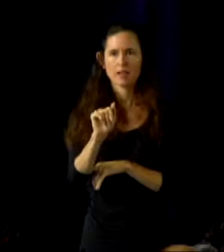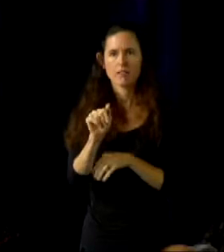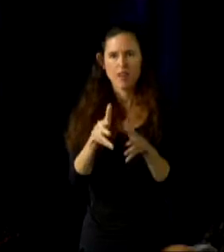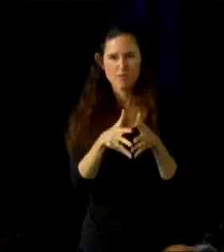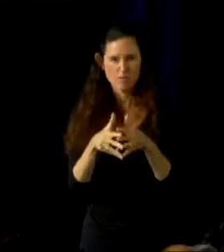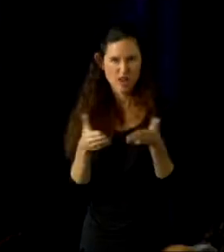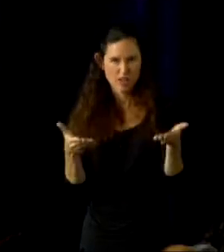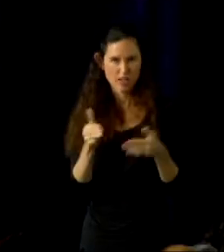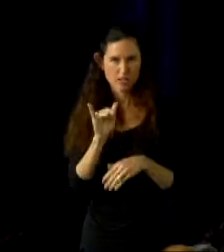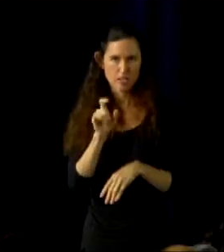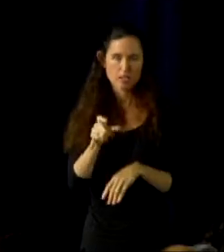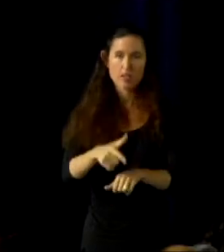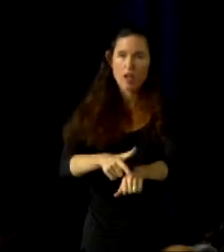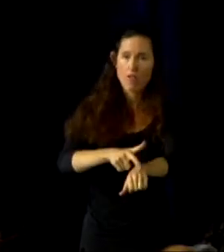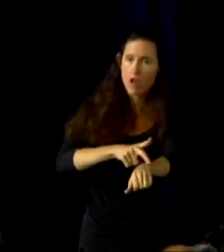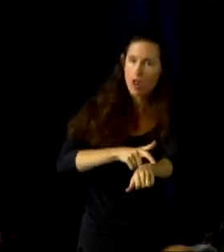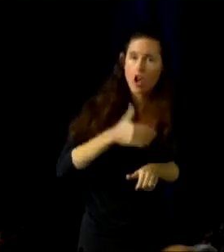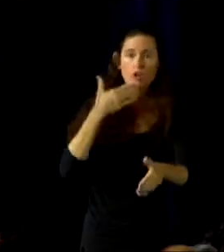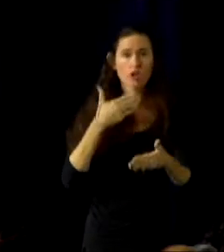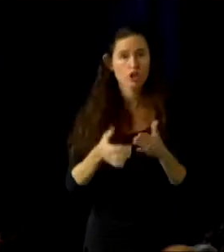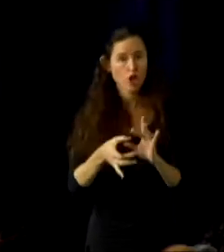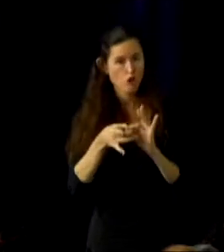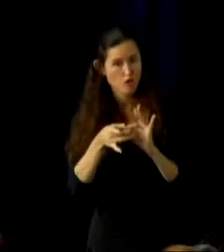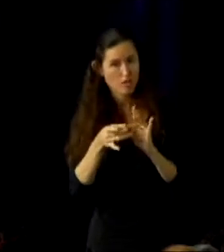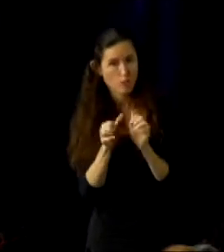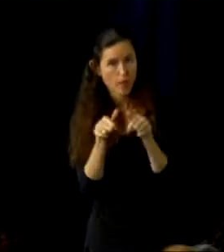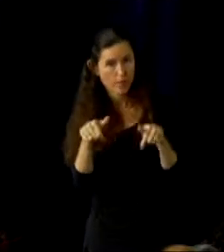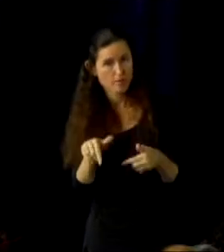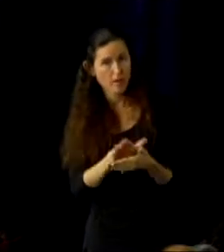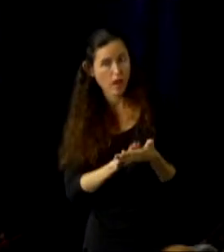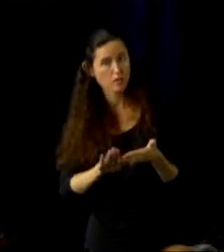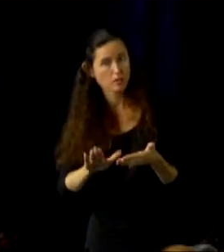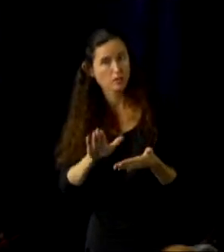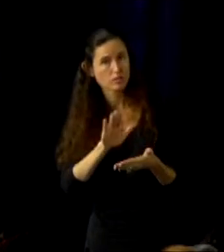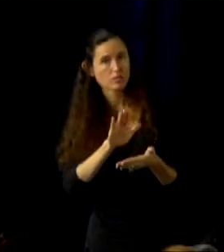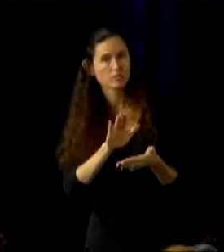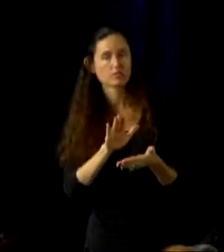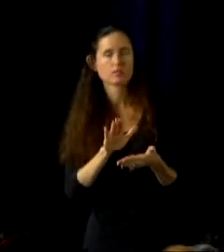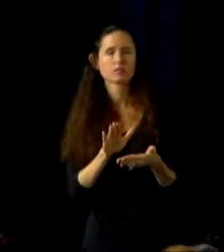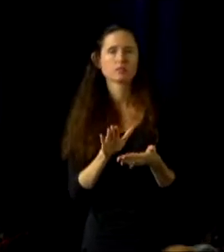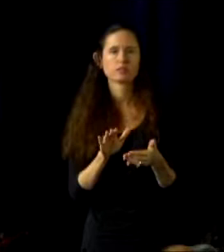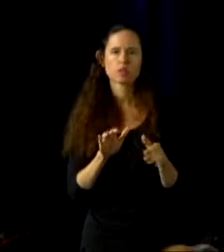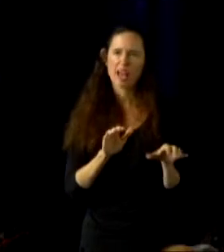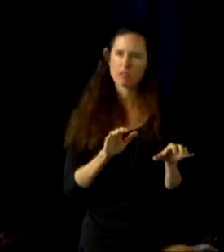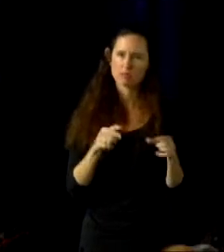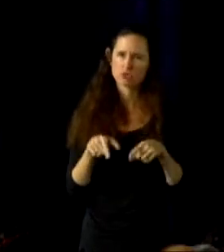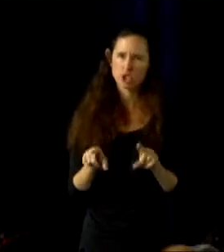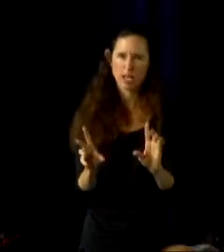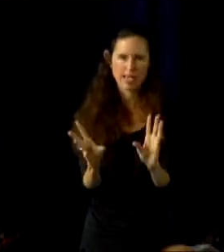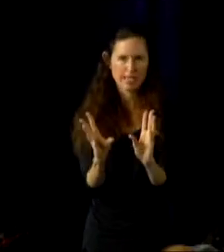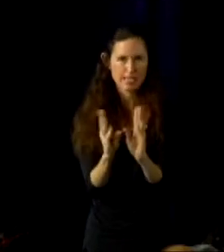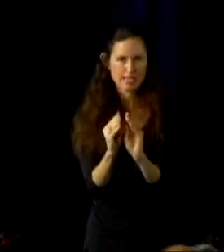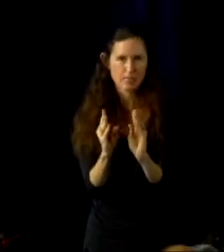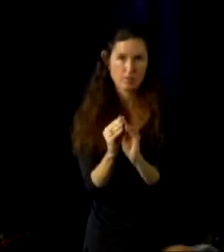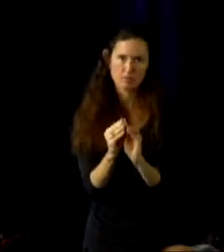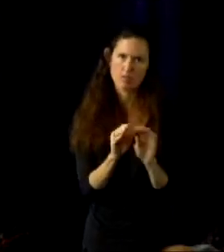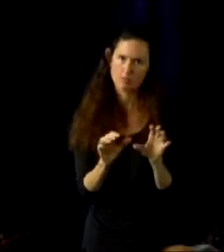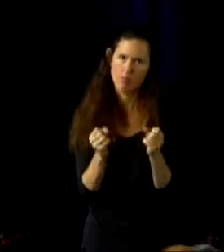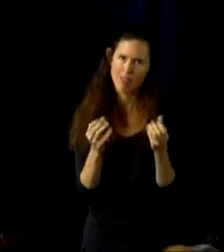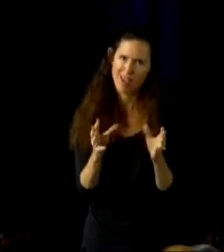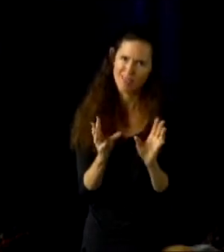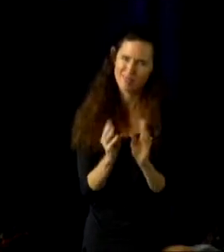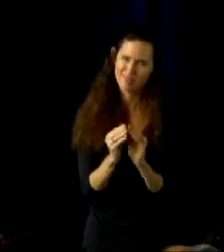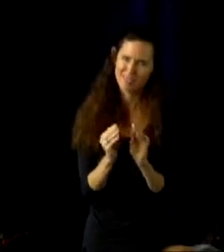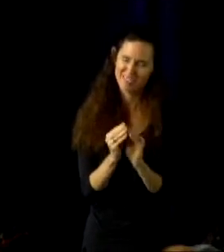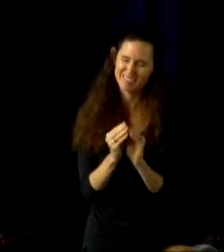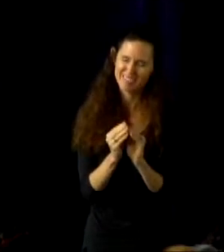a long and good relationship with this college. And so in doing these meetings, and I've done a lot of them